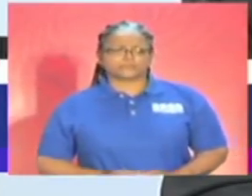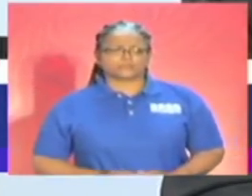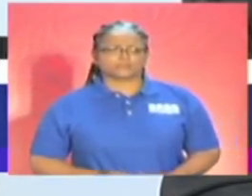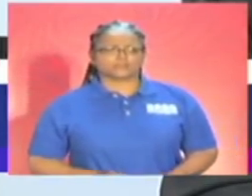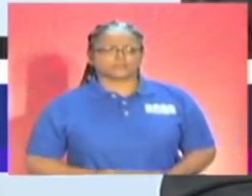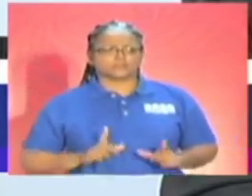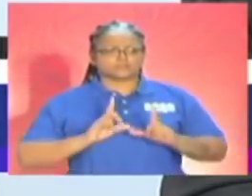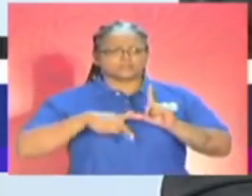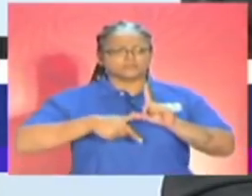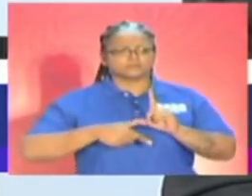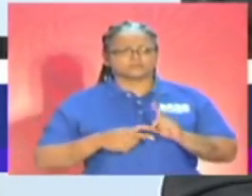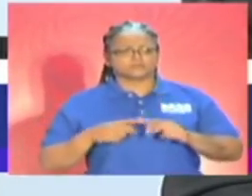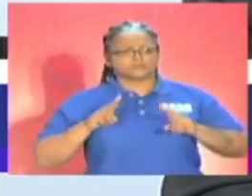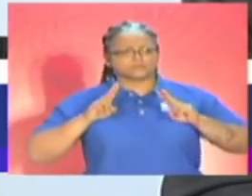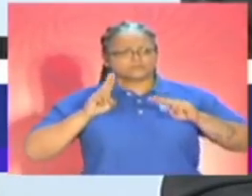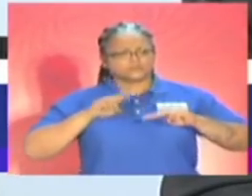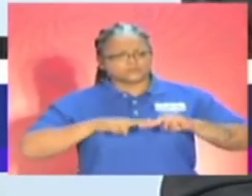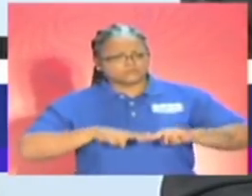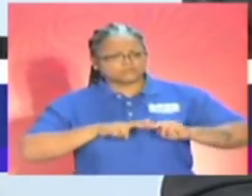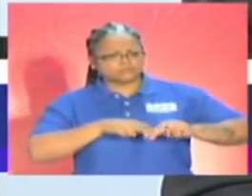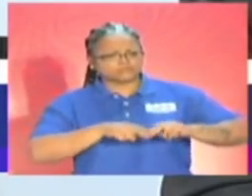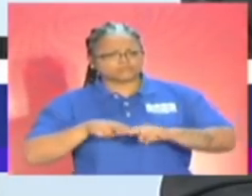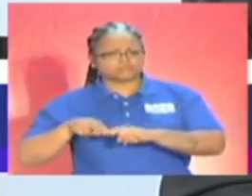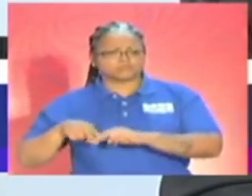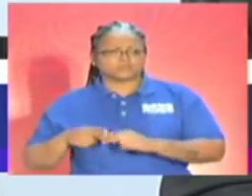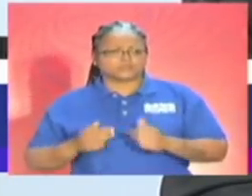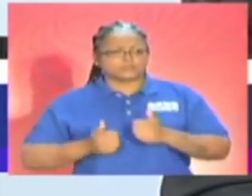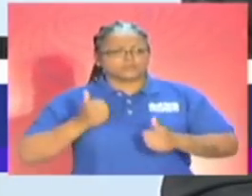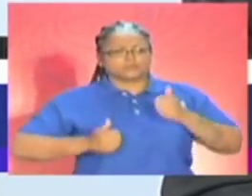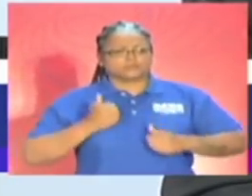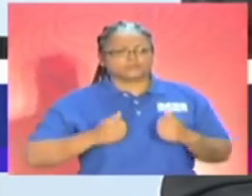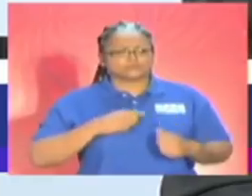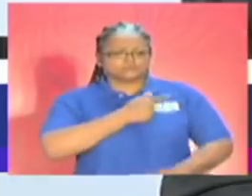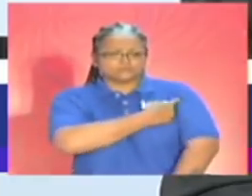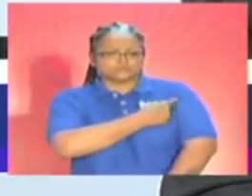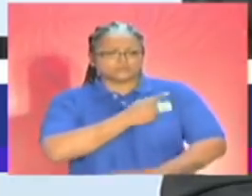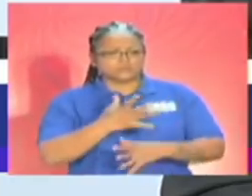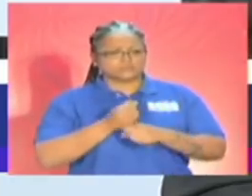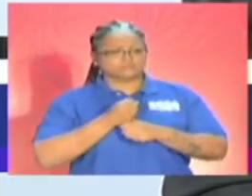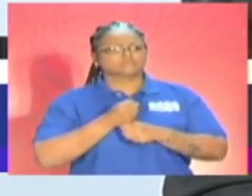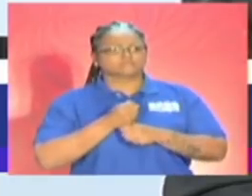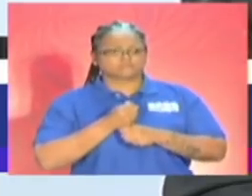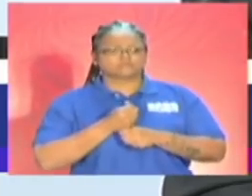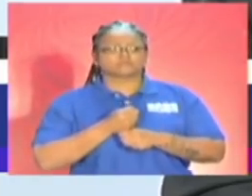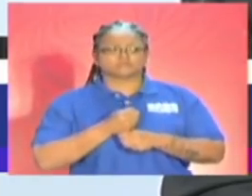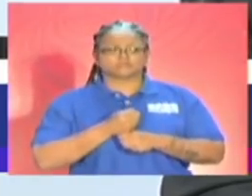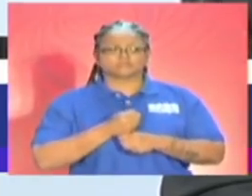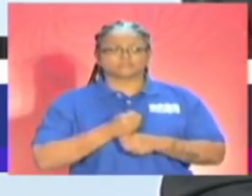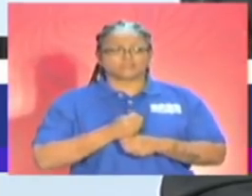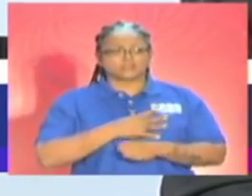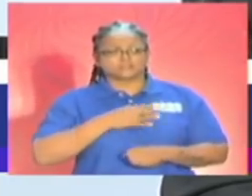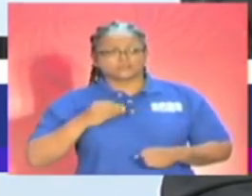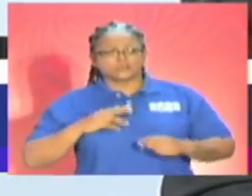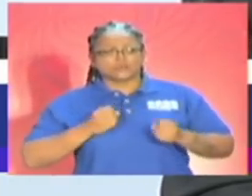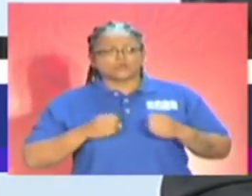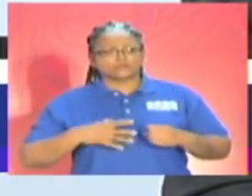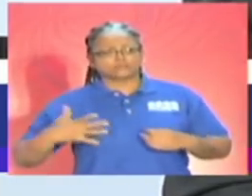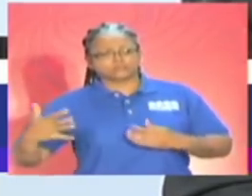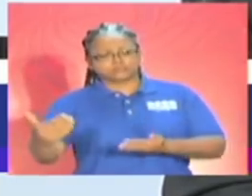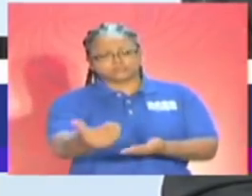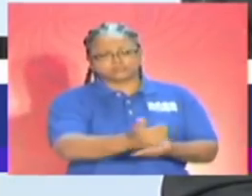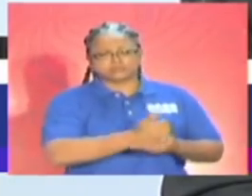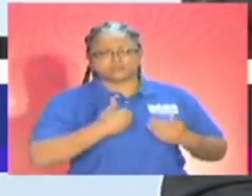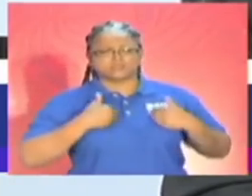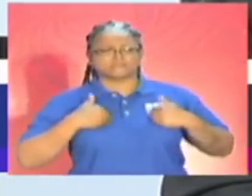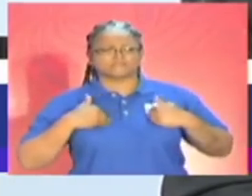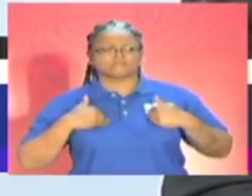and differs based on the type of vaccine you get, and of course based on the batch of that particular vaccine. So for